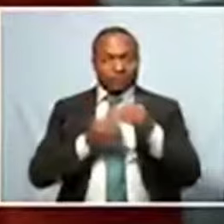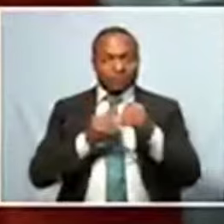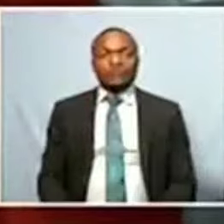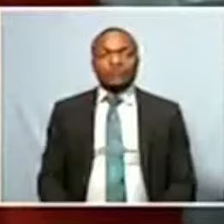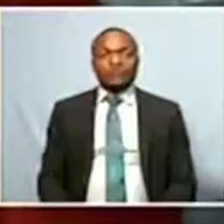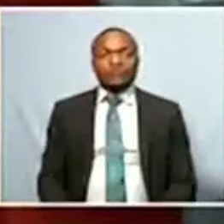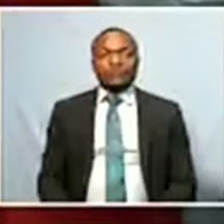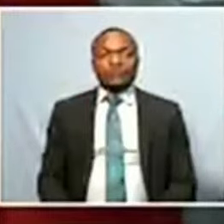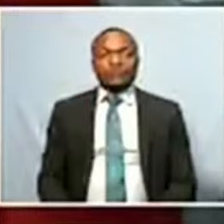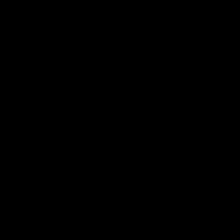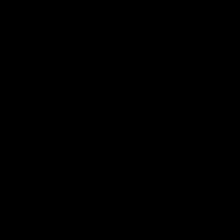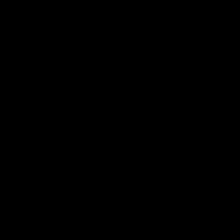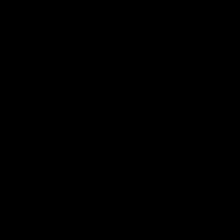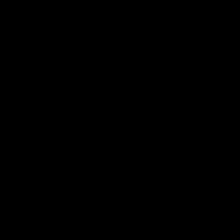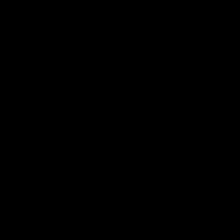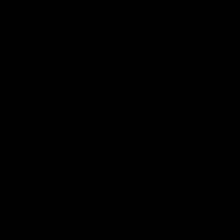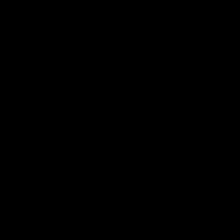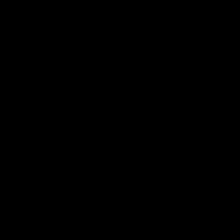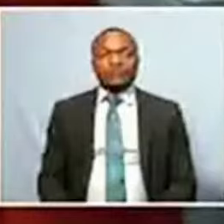anticipate